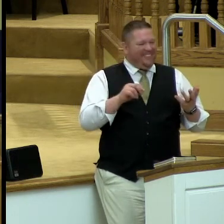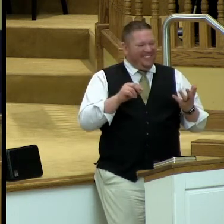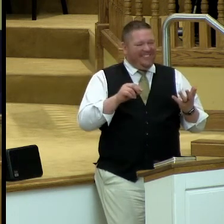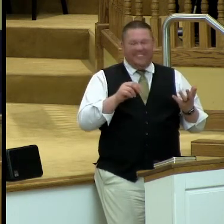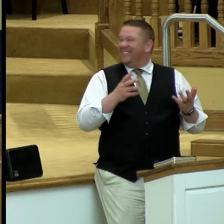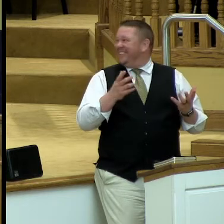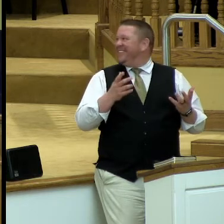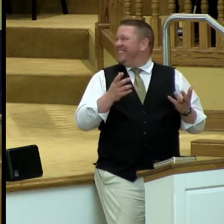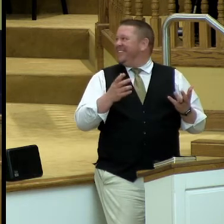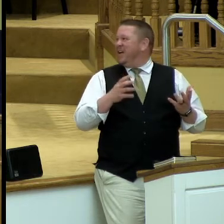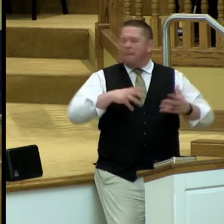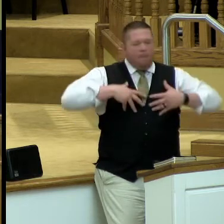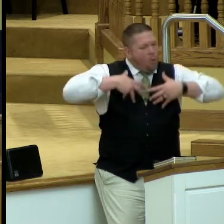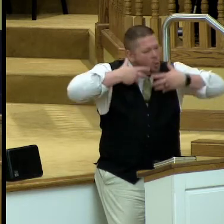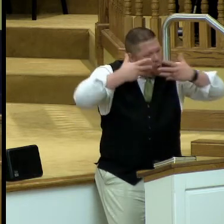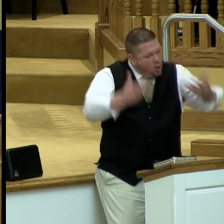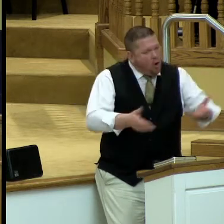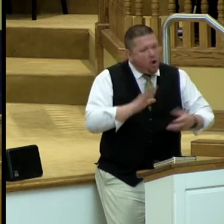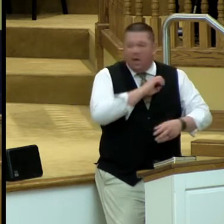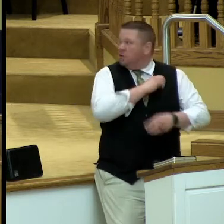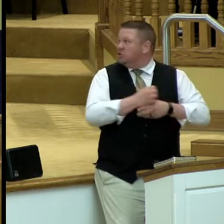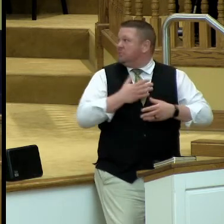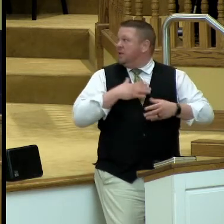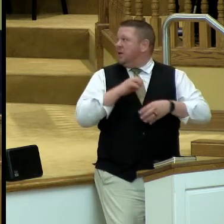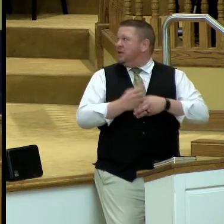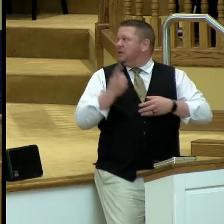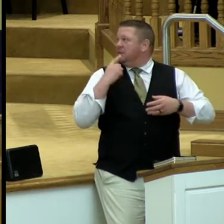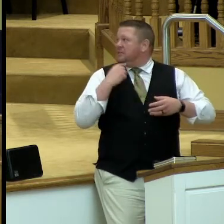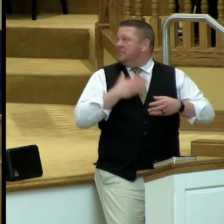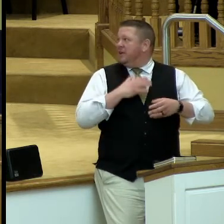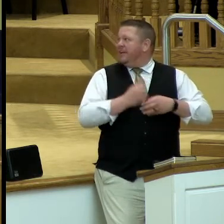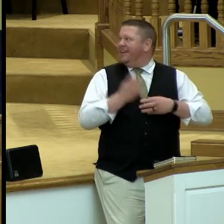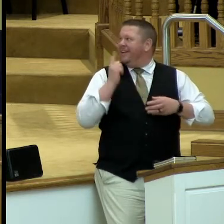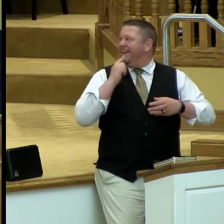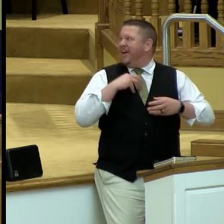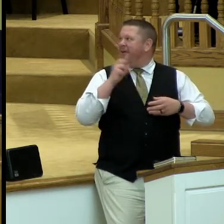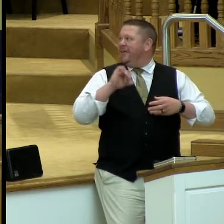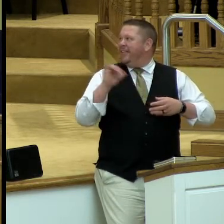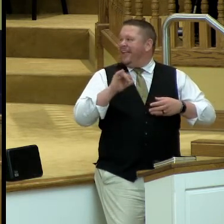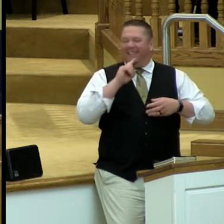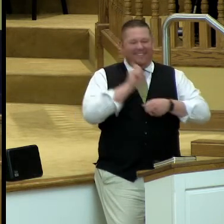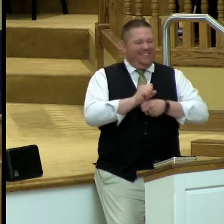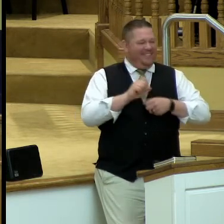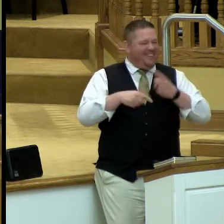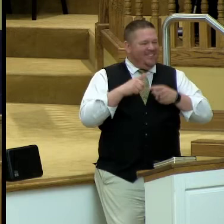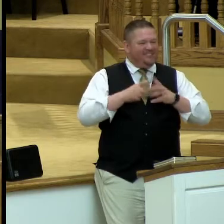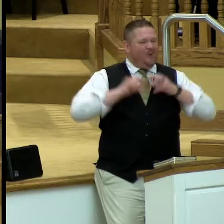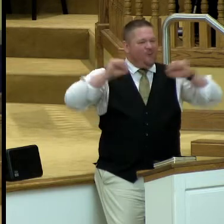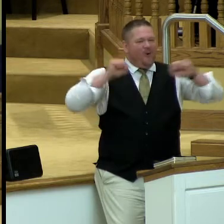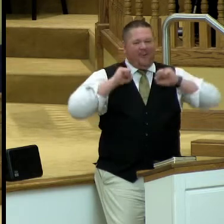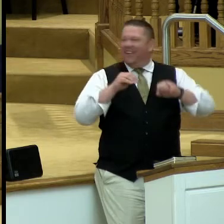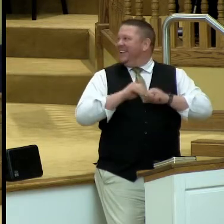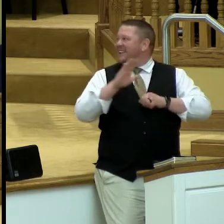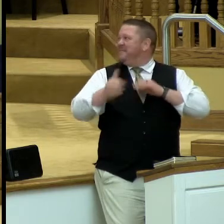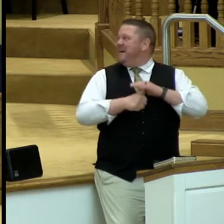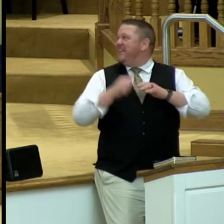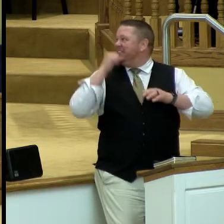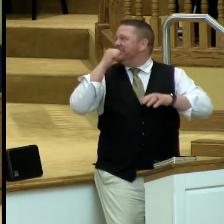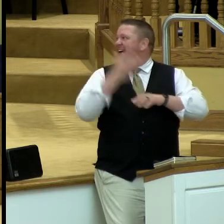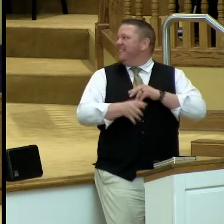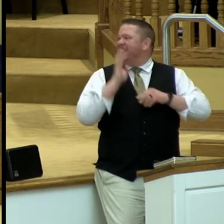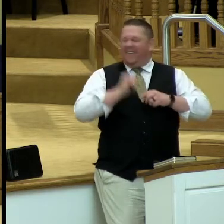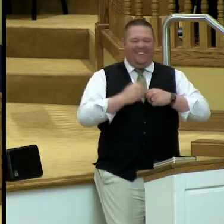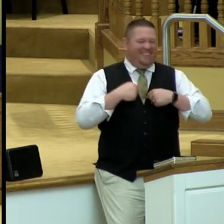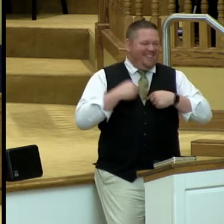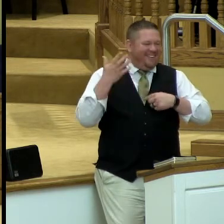if you do, pour your energy. Oh my goodness. I was like literally about to start working out in his basement